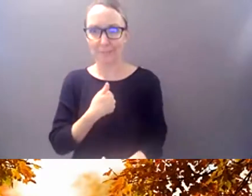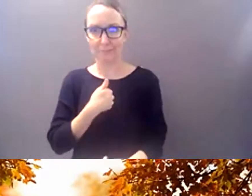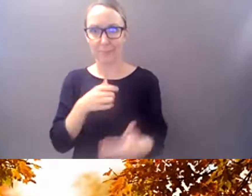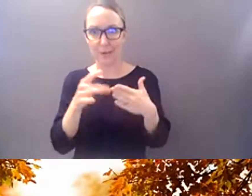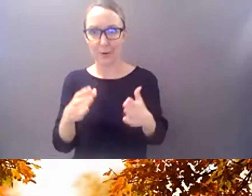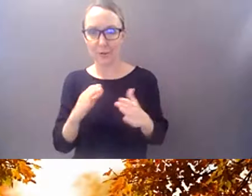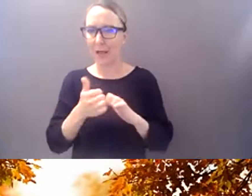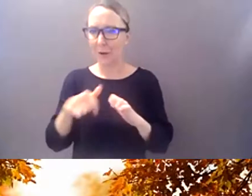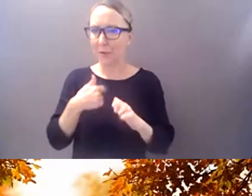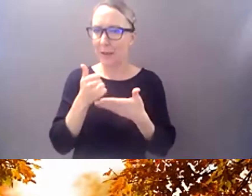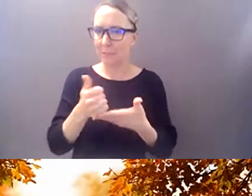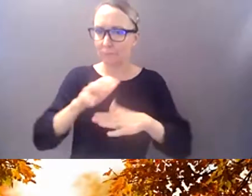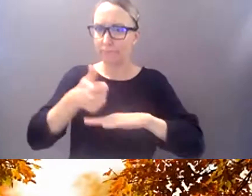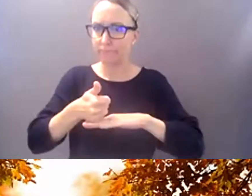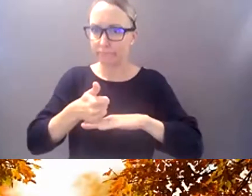do we deliver on that?